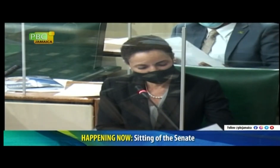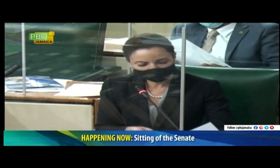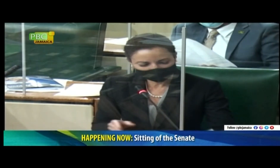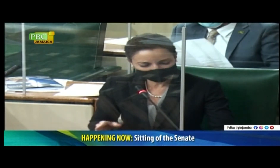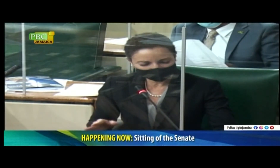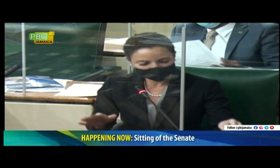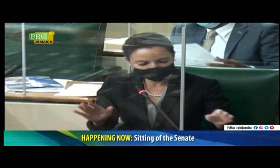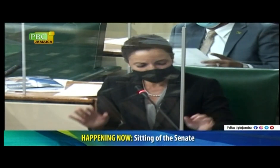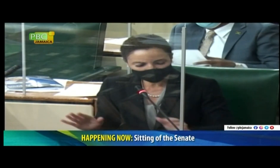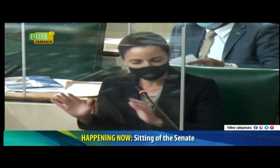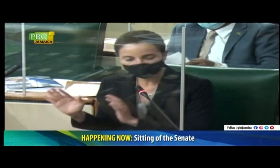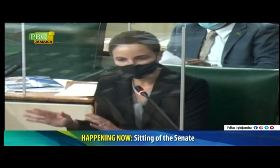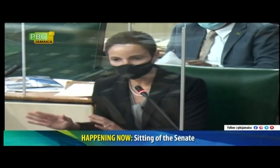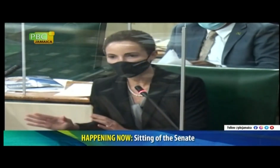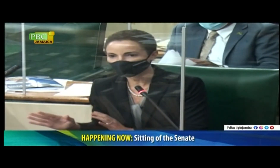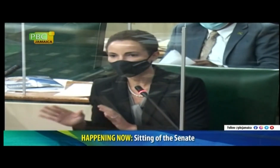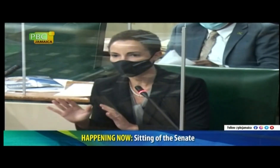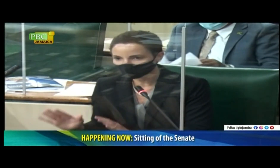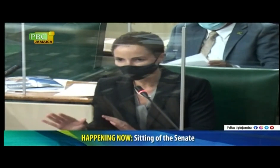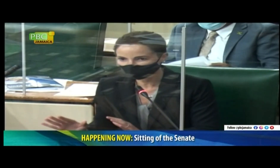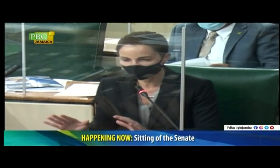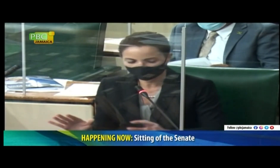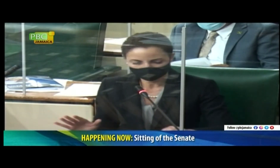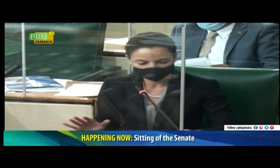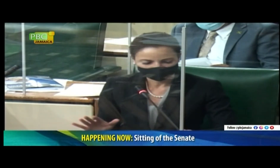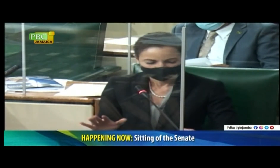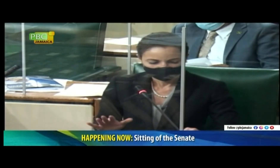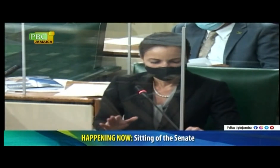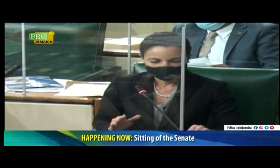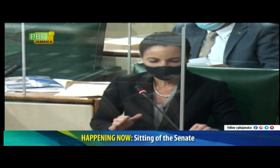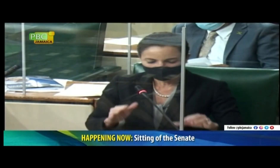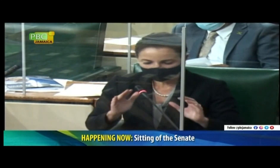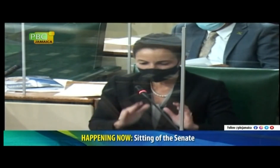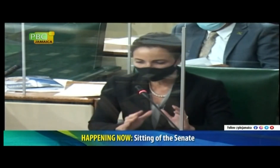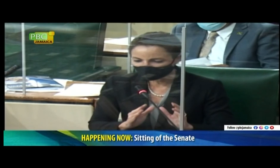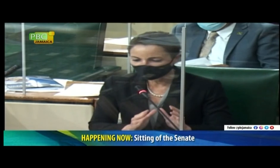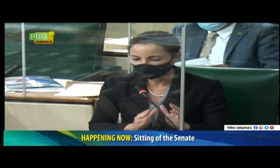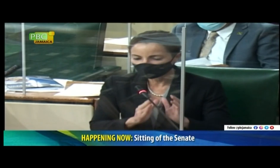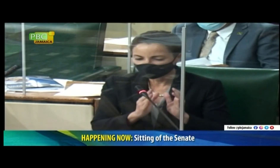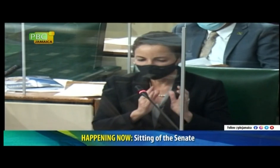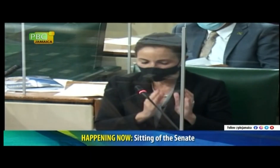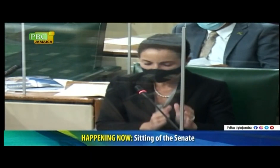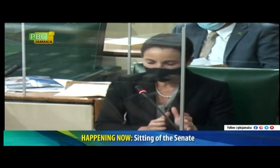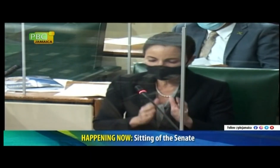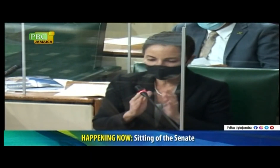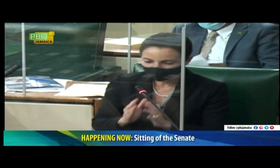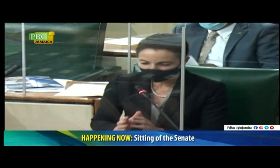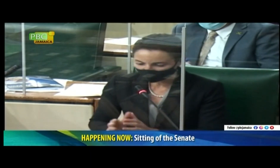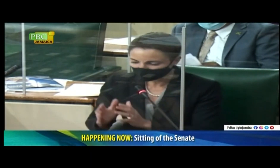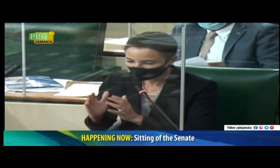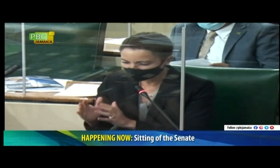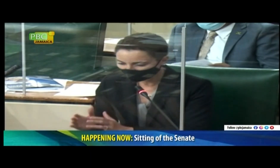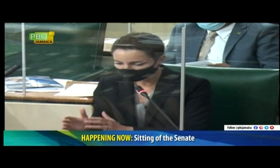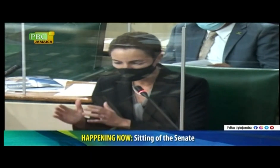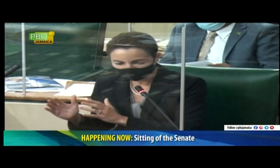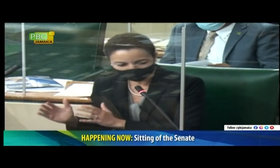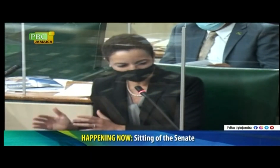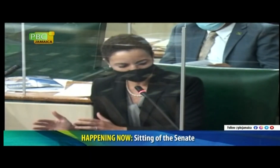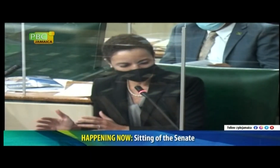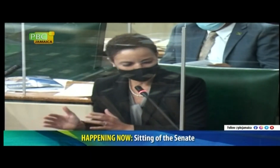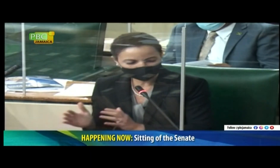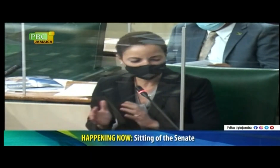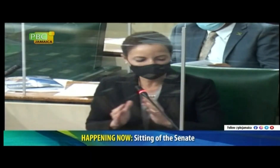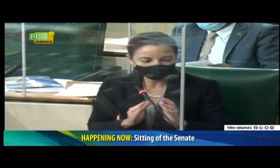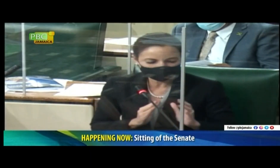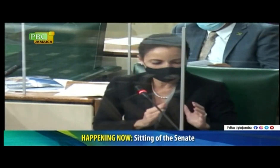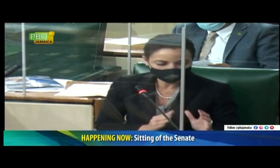no later than 2 months after the date of that order. And these are the timelines that are set out in the Act,